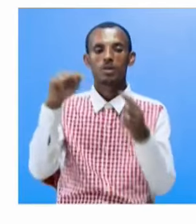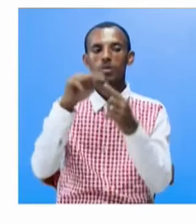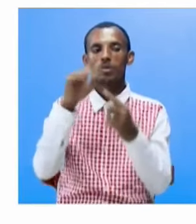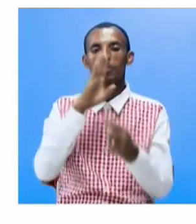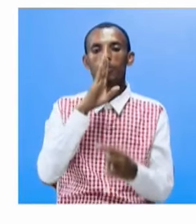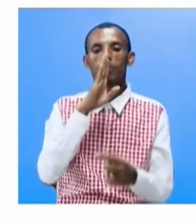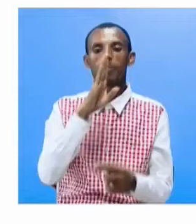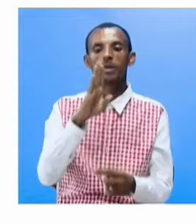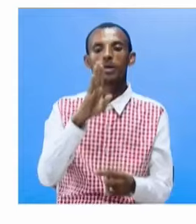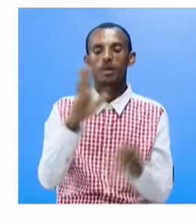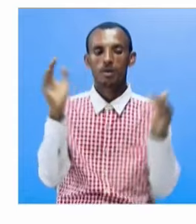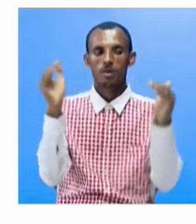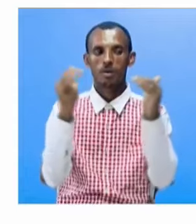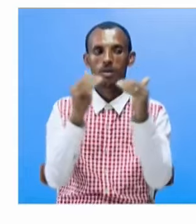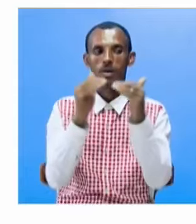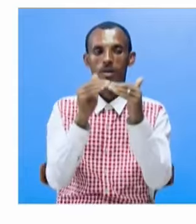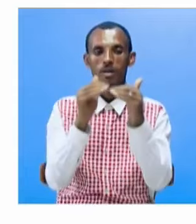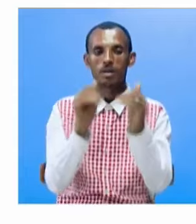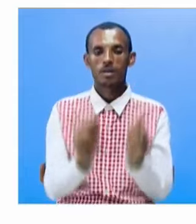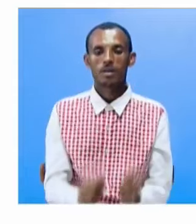be congruent